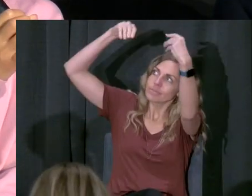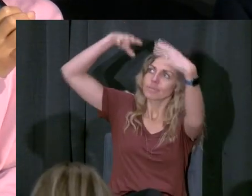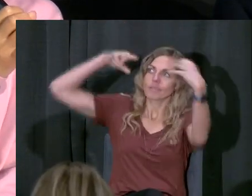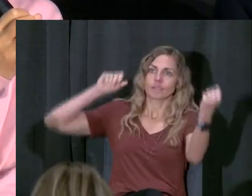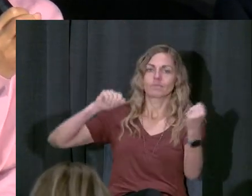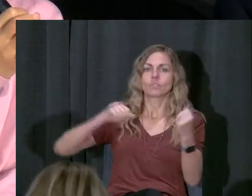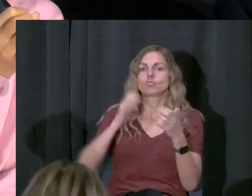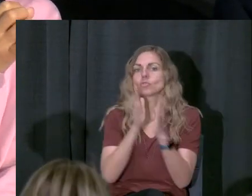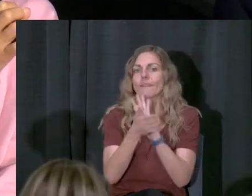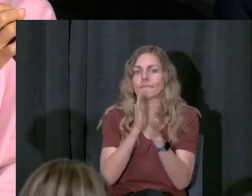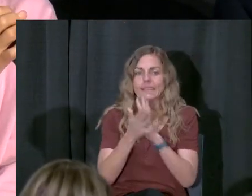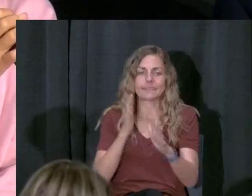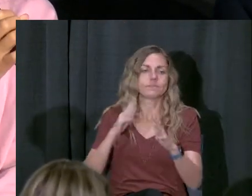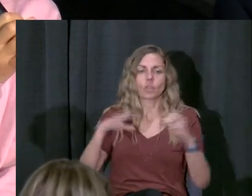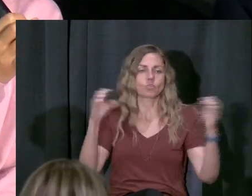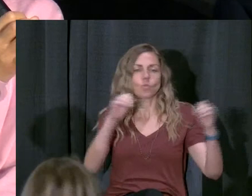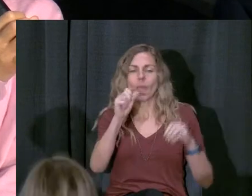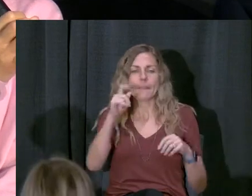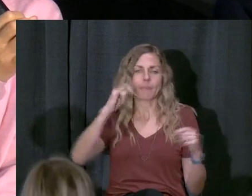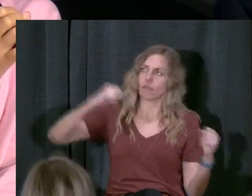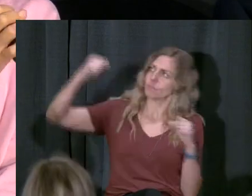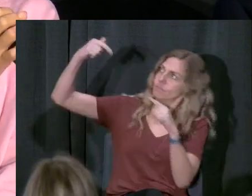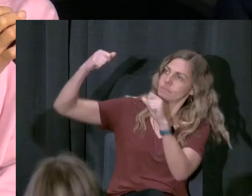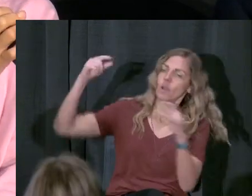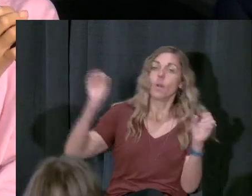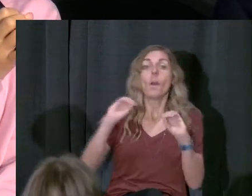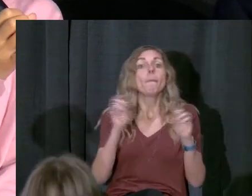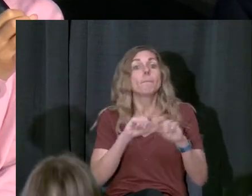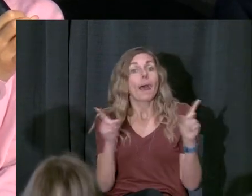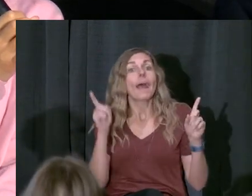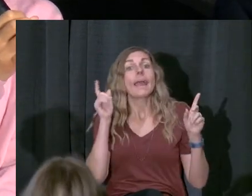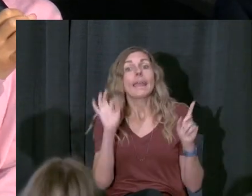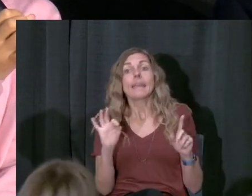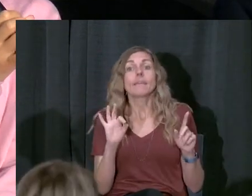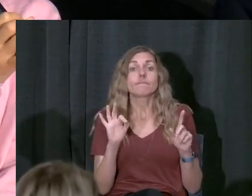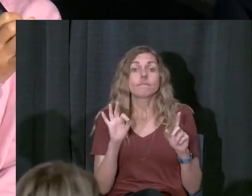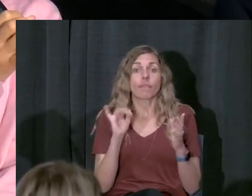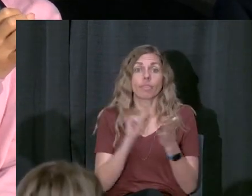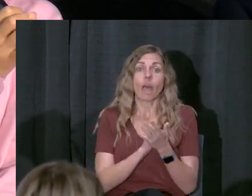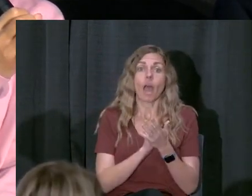no open API. But if the traffic sign can be